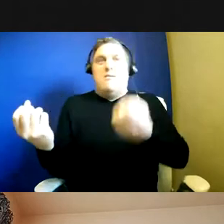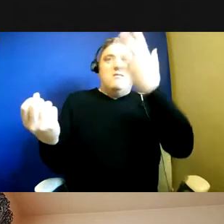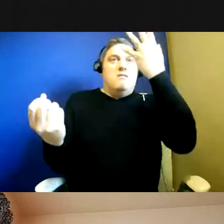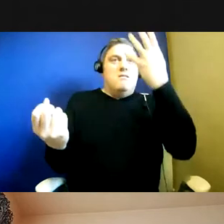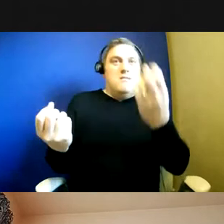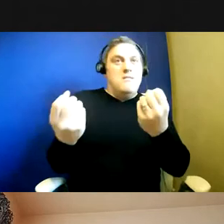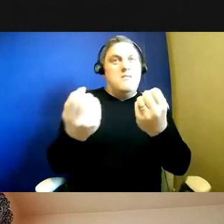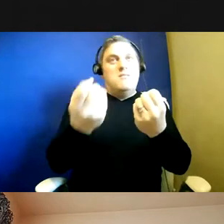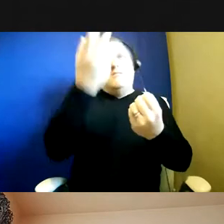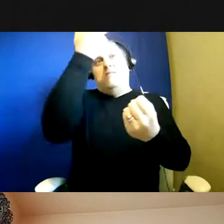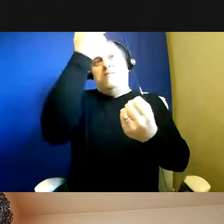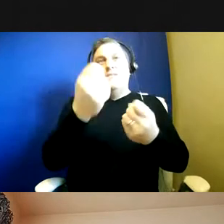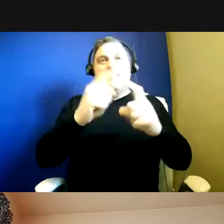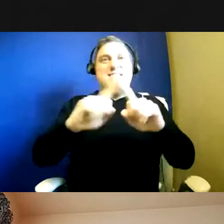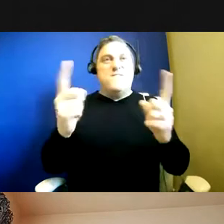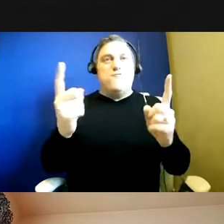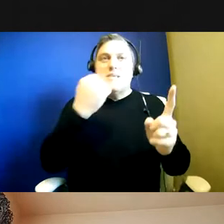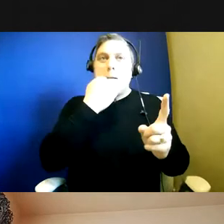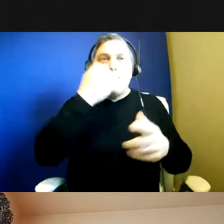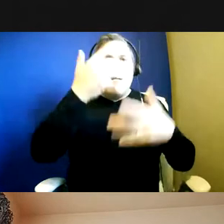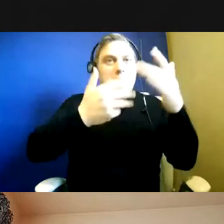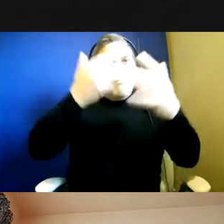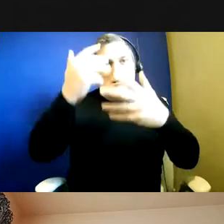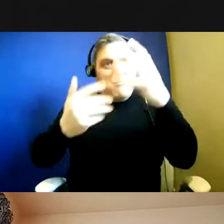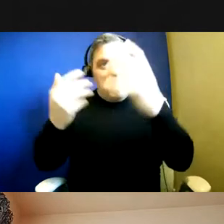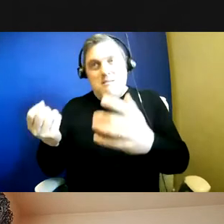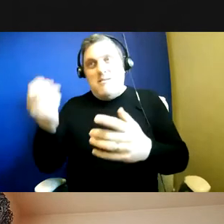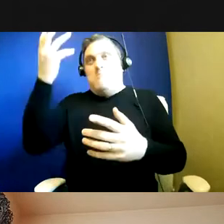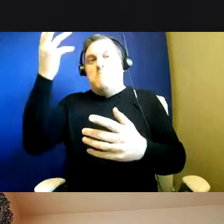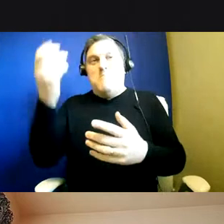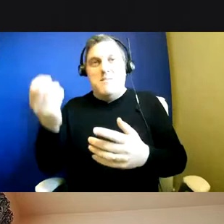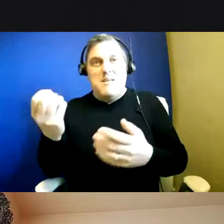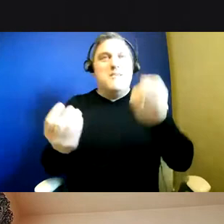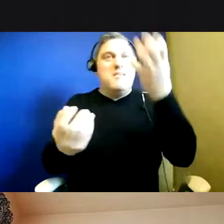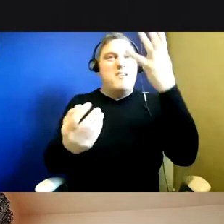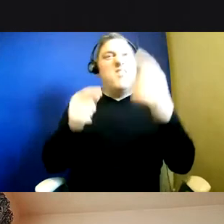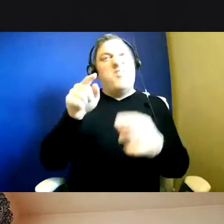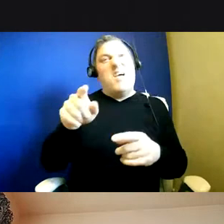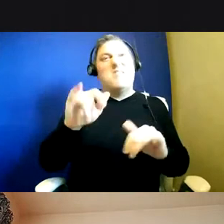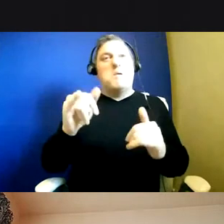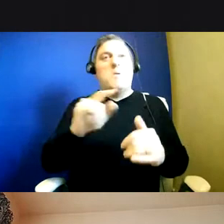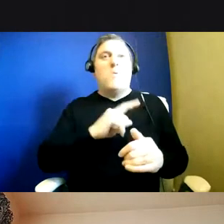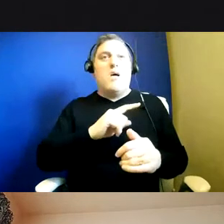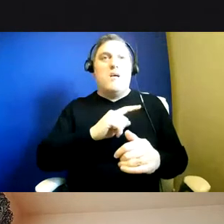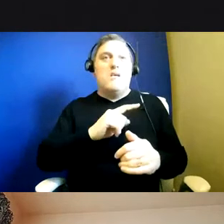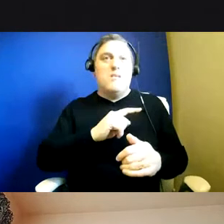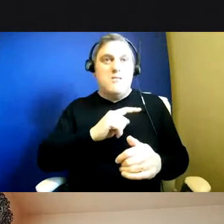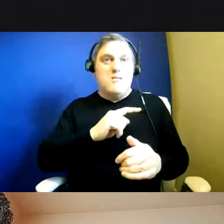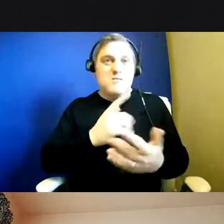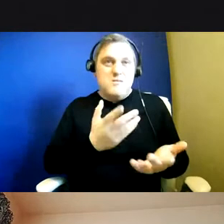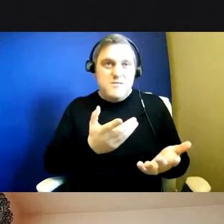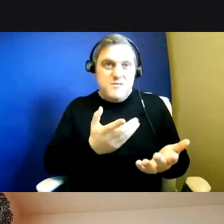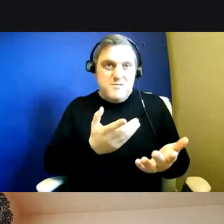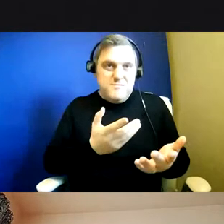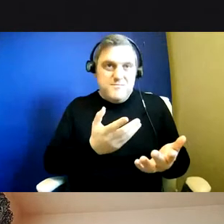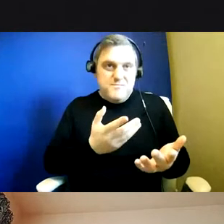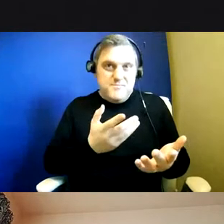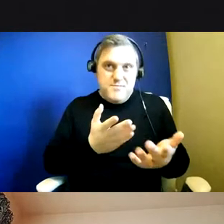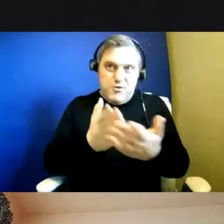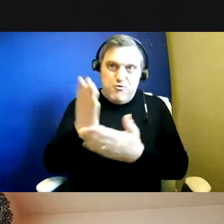know, different numbers of cases. And I think that probably is reflected in the experience in